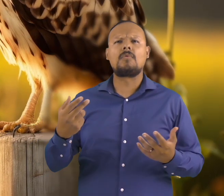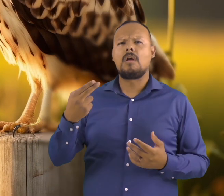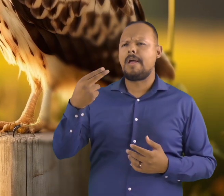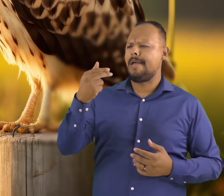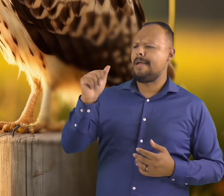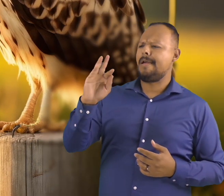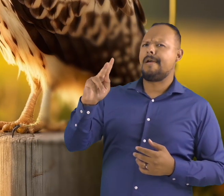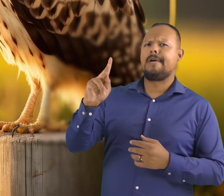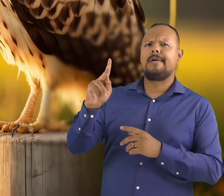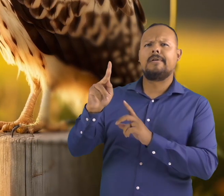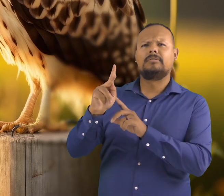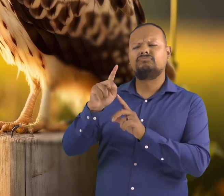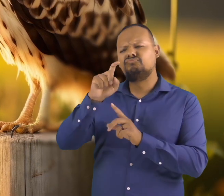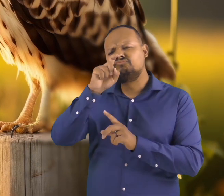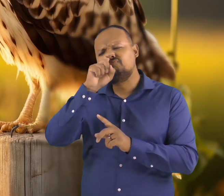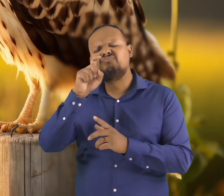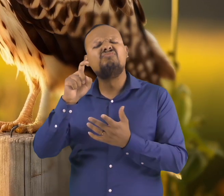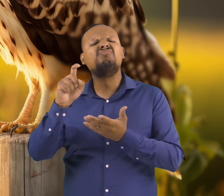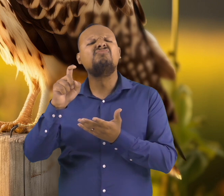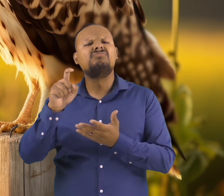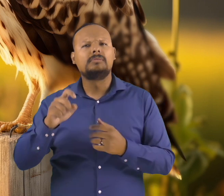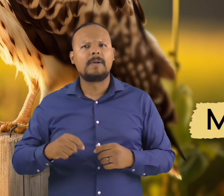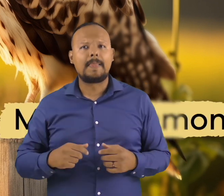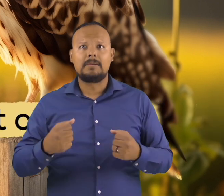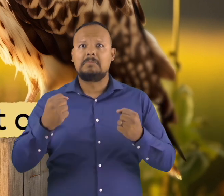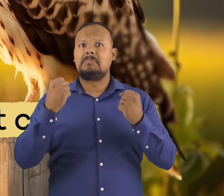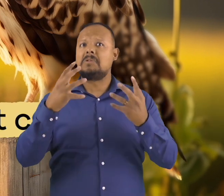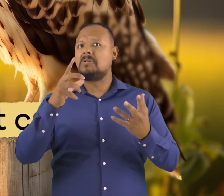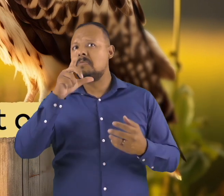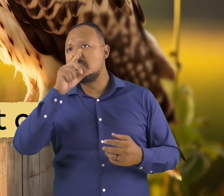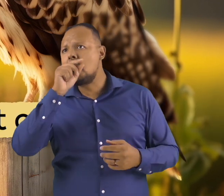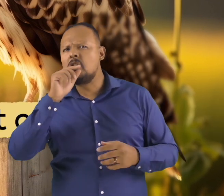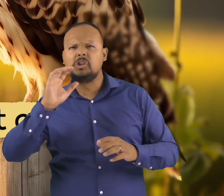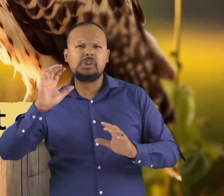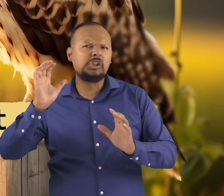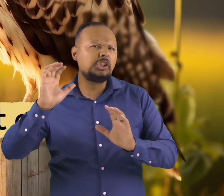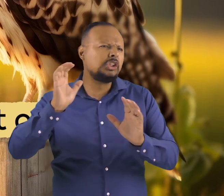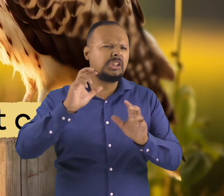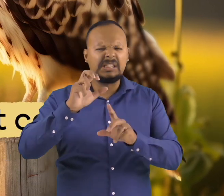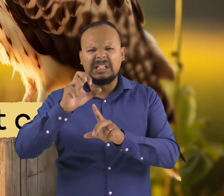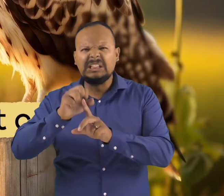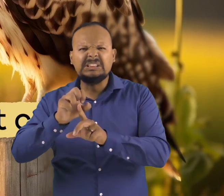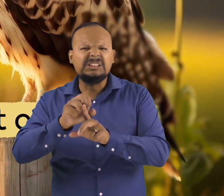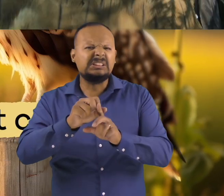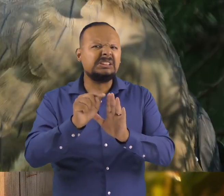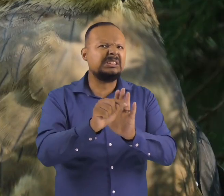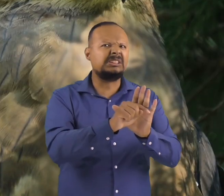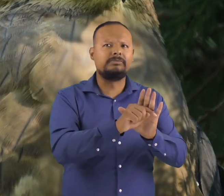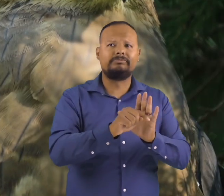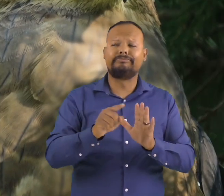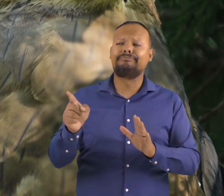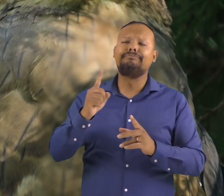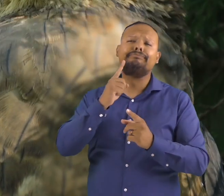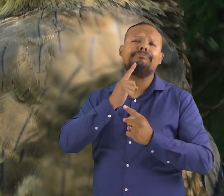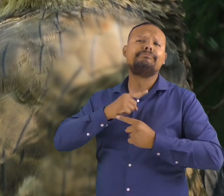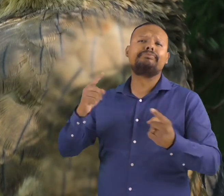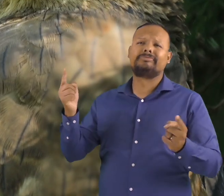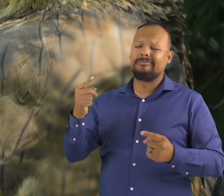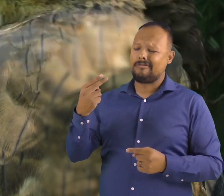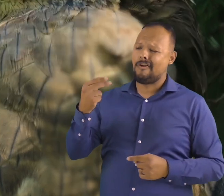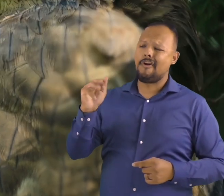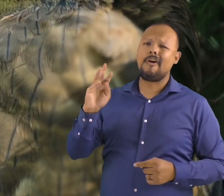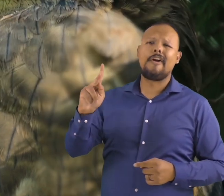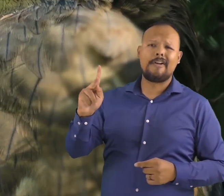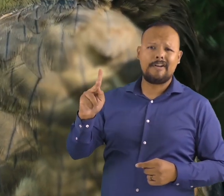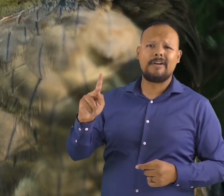are hawks? While there are many birds of prey, the hawk is the most common. Although hawks are